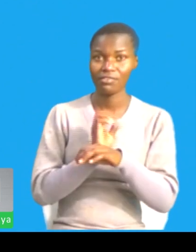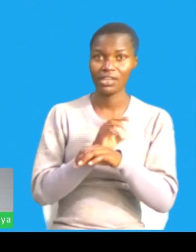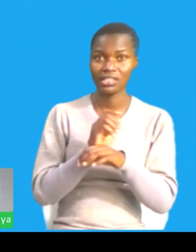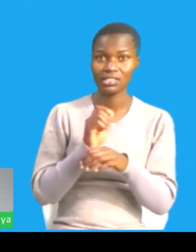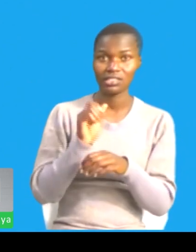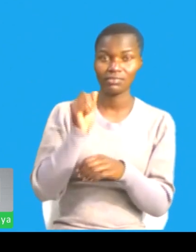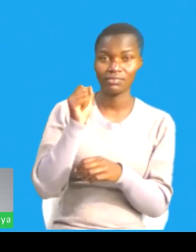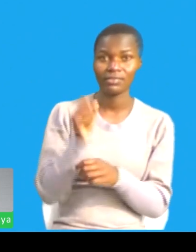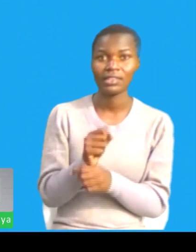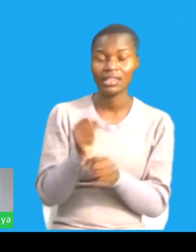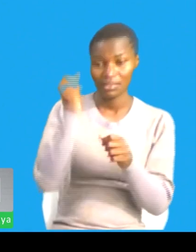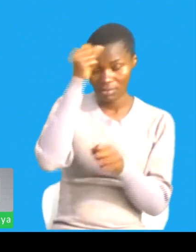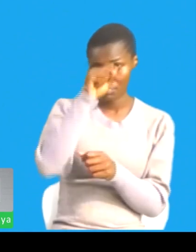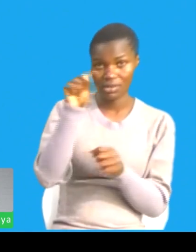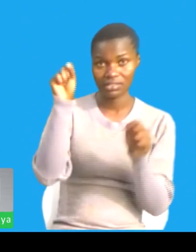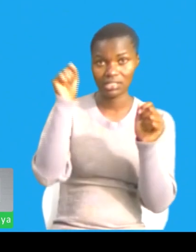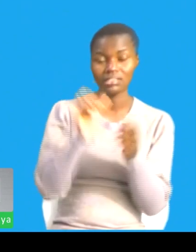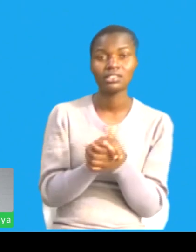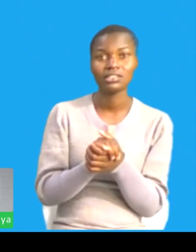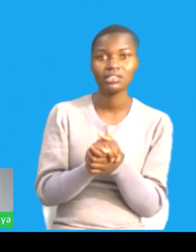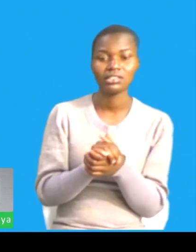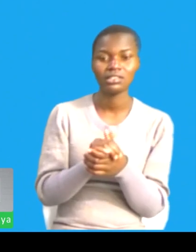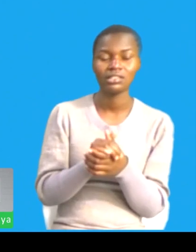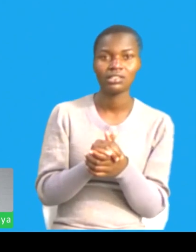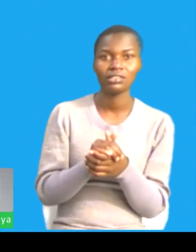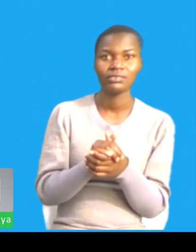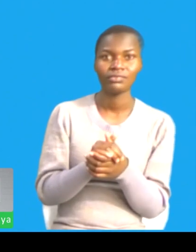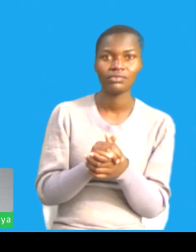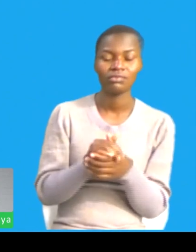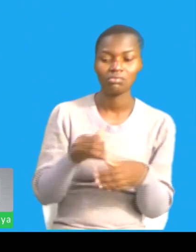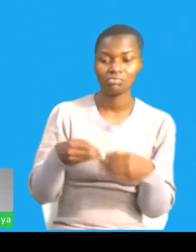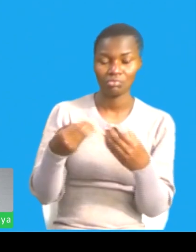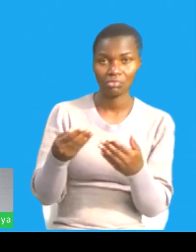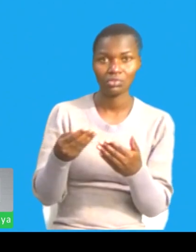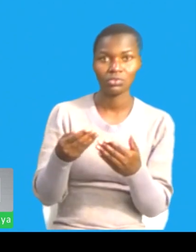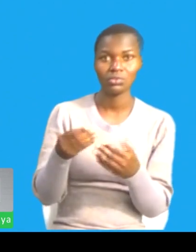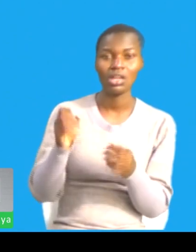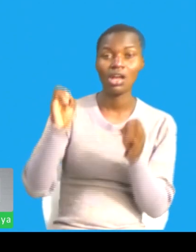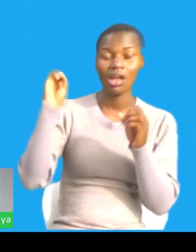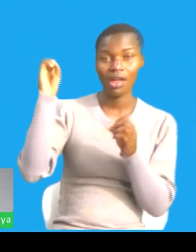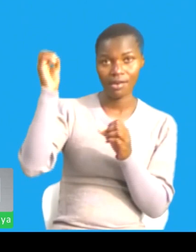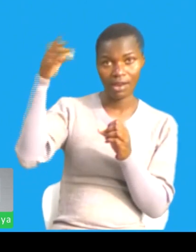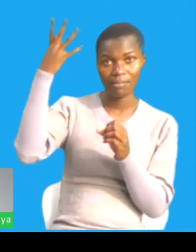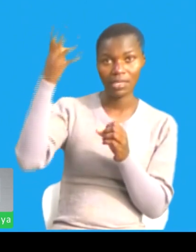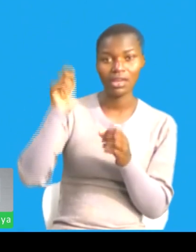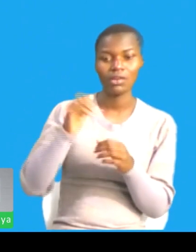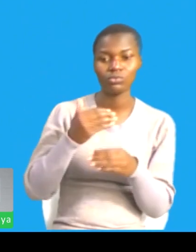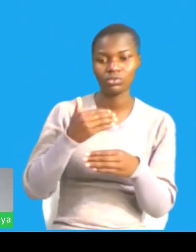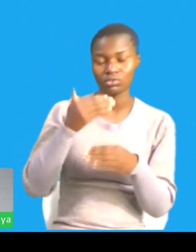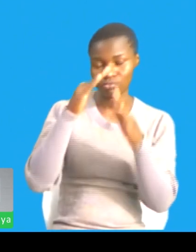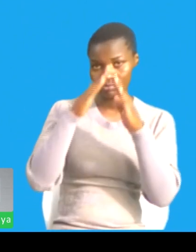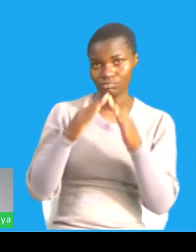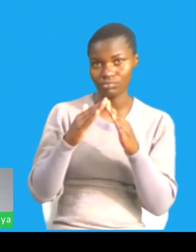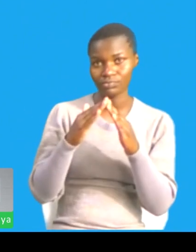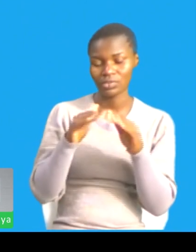akifikiria pia niandike kazi, ningempatia advice mzuri sana. Yes. Enda Harambee House, ngoja hawa watu,